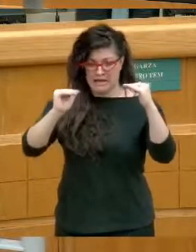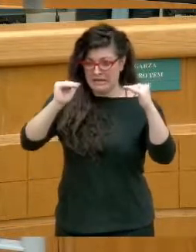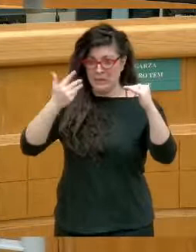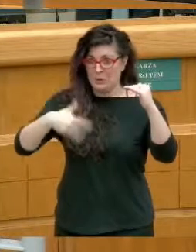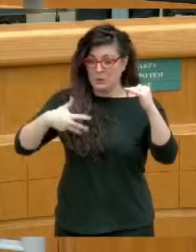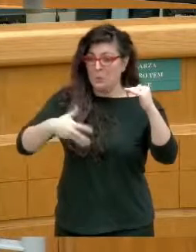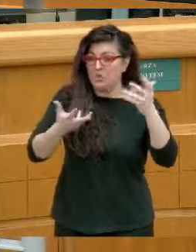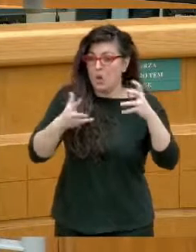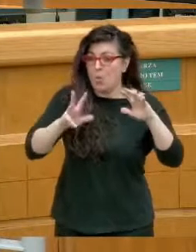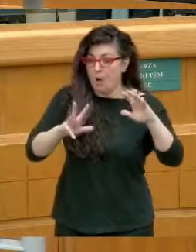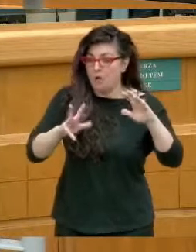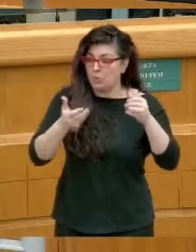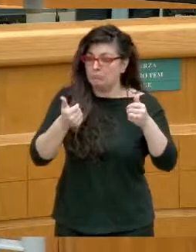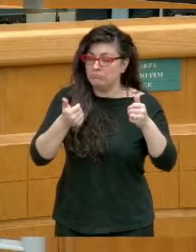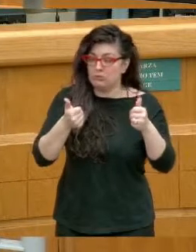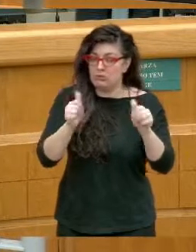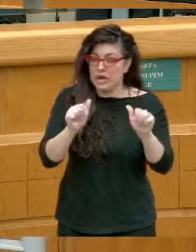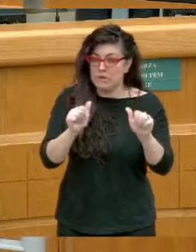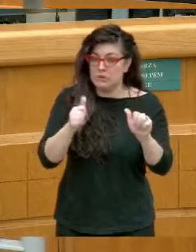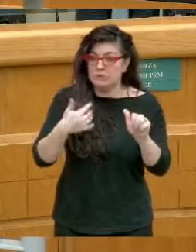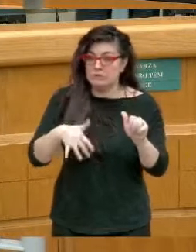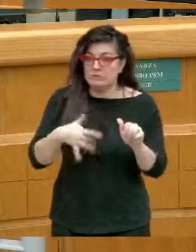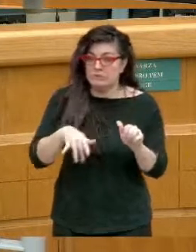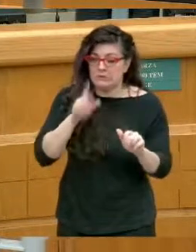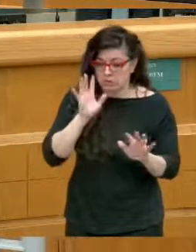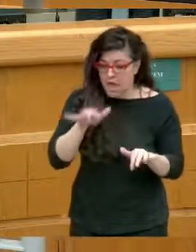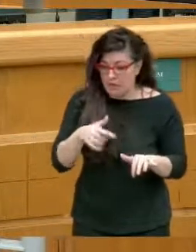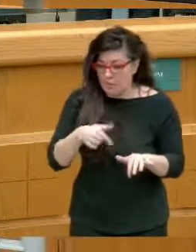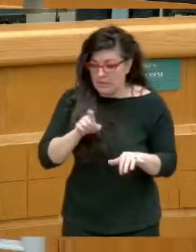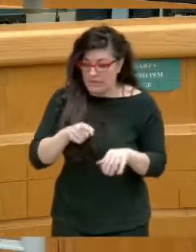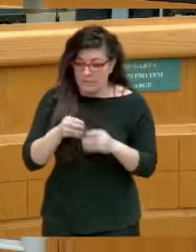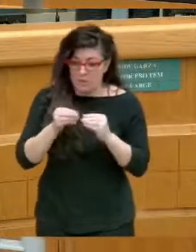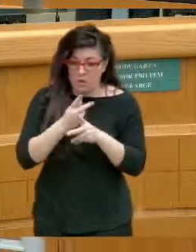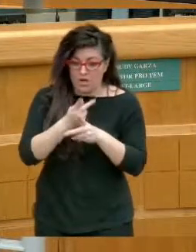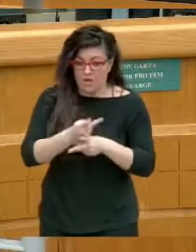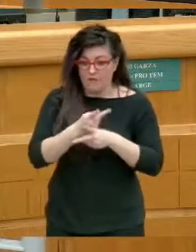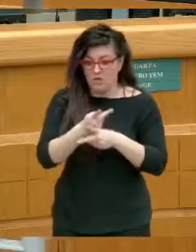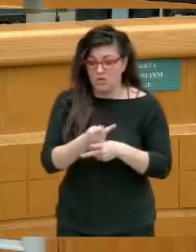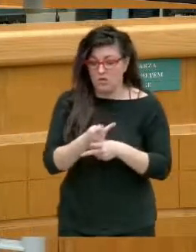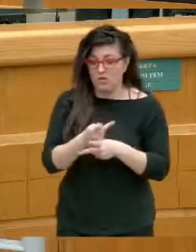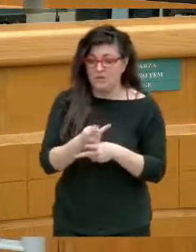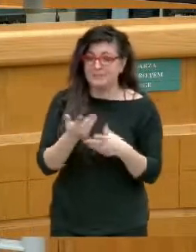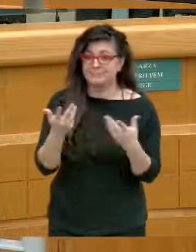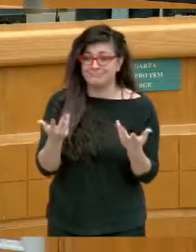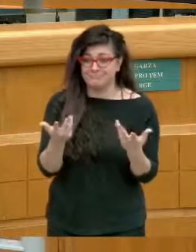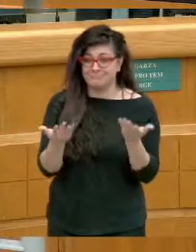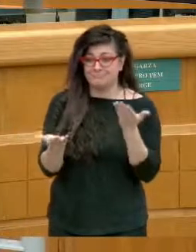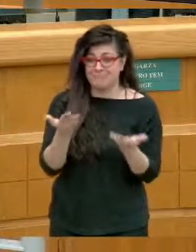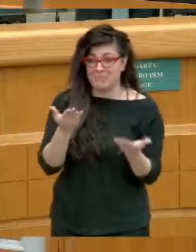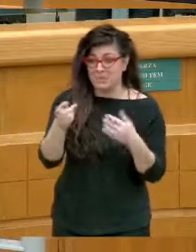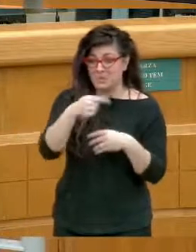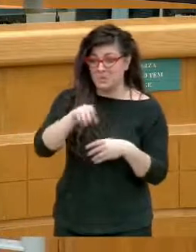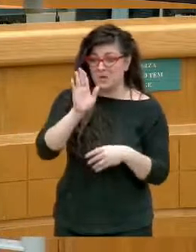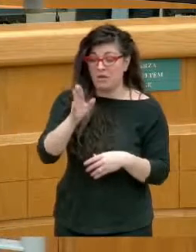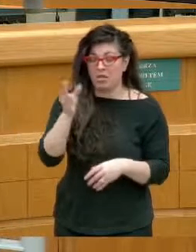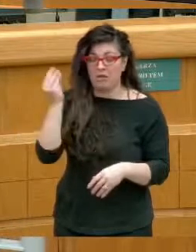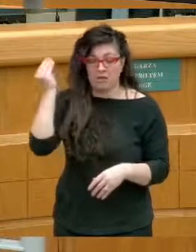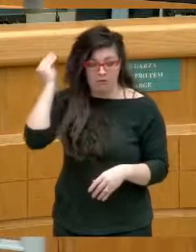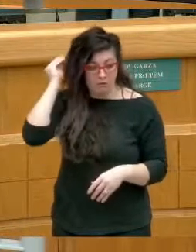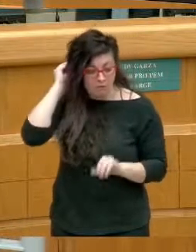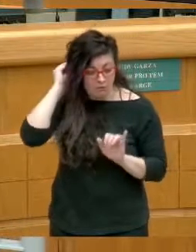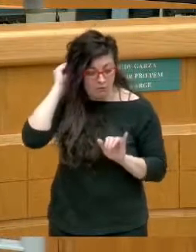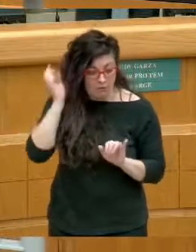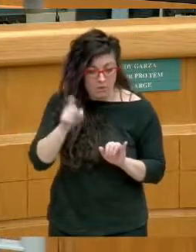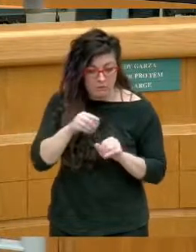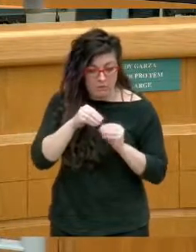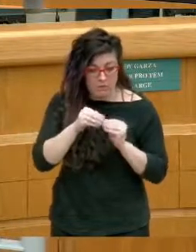here in the Coastal Bend. And if that wasn't, I think this could be the wake-up call, which is that on a day-by-day